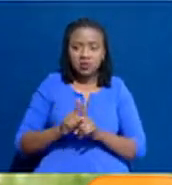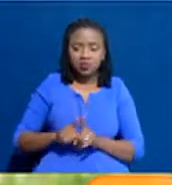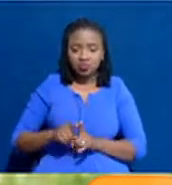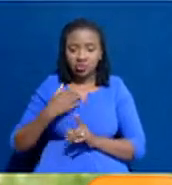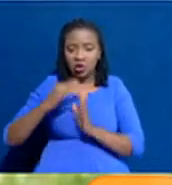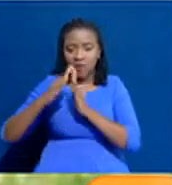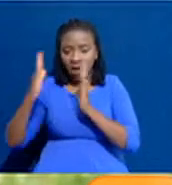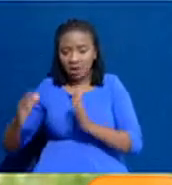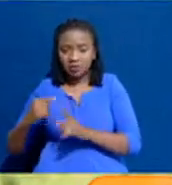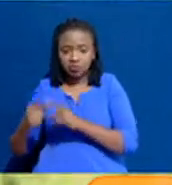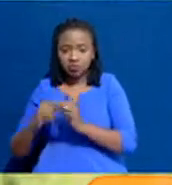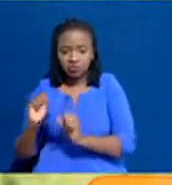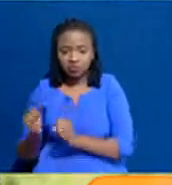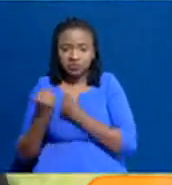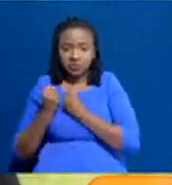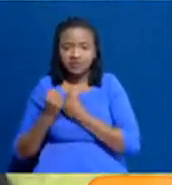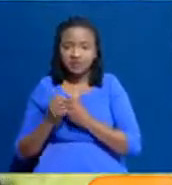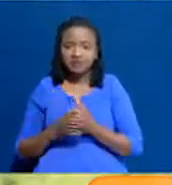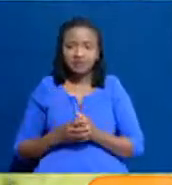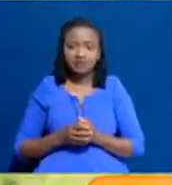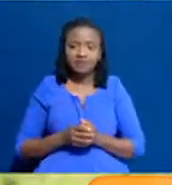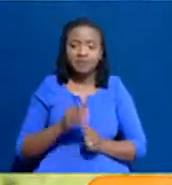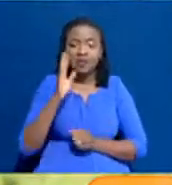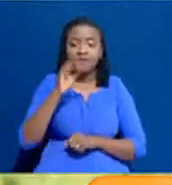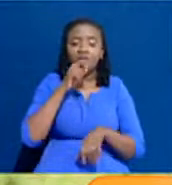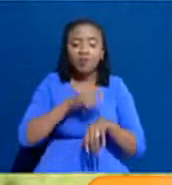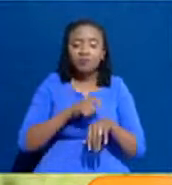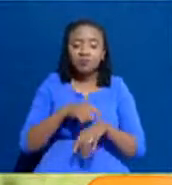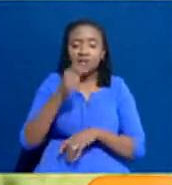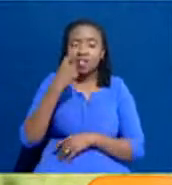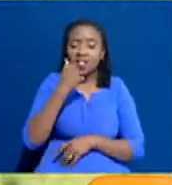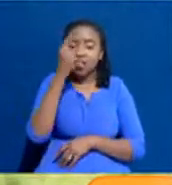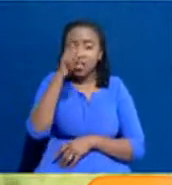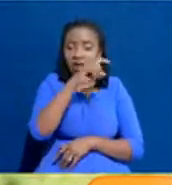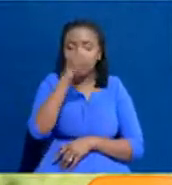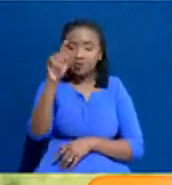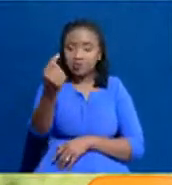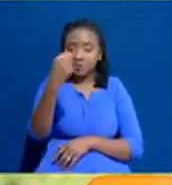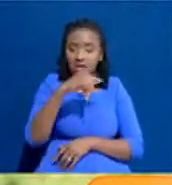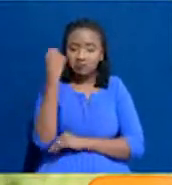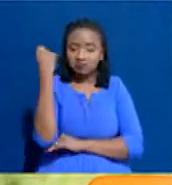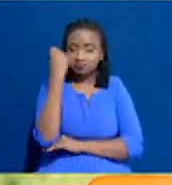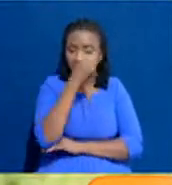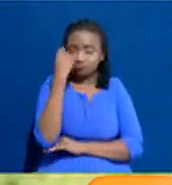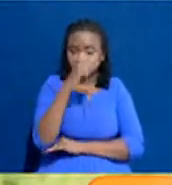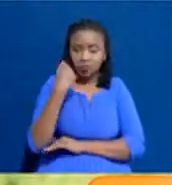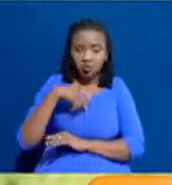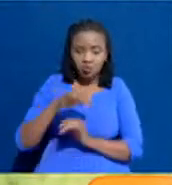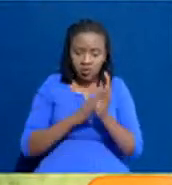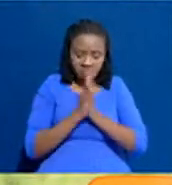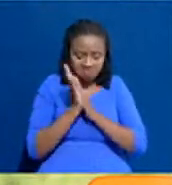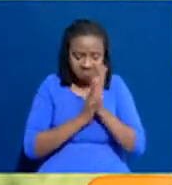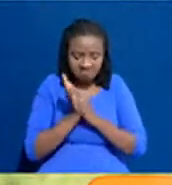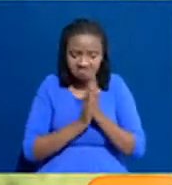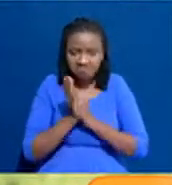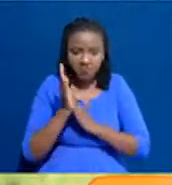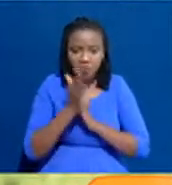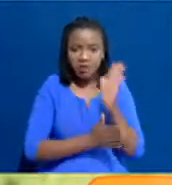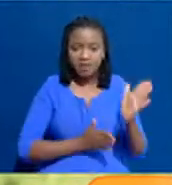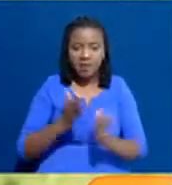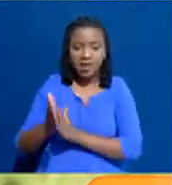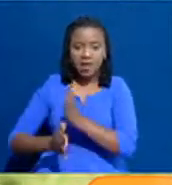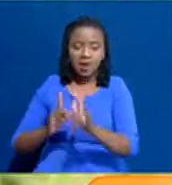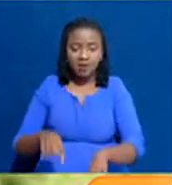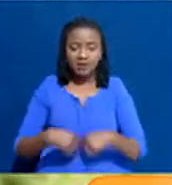zinabaki juu zikiwa poa. Tangu Red Cross ikuje utufundishe, sasa tunaona saizi tumejipanga, tuko tayari.